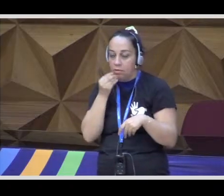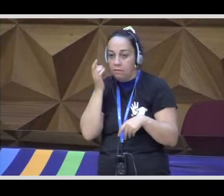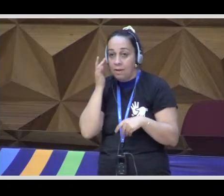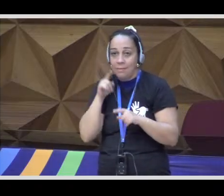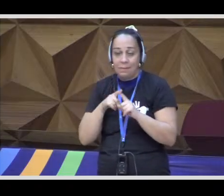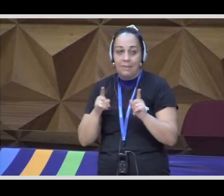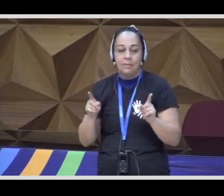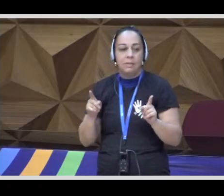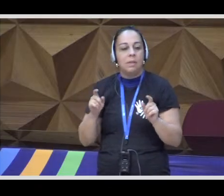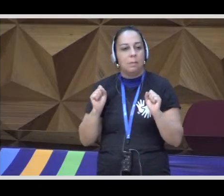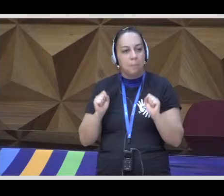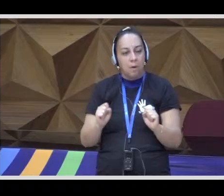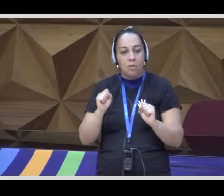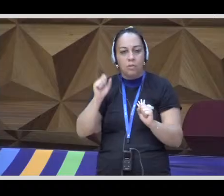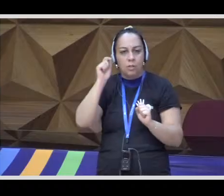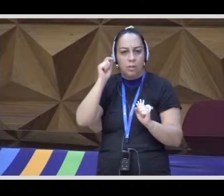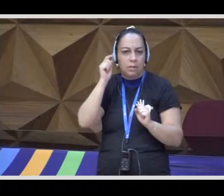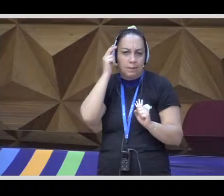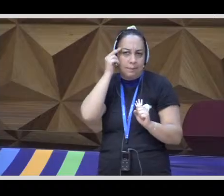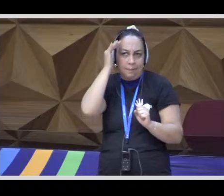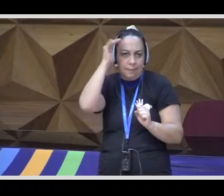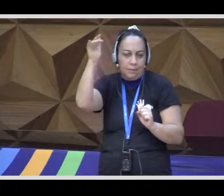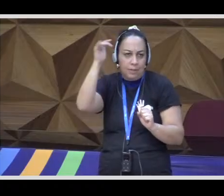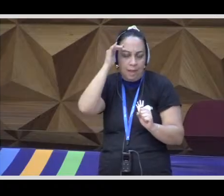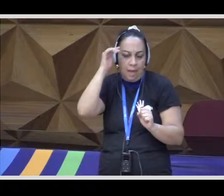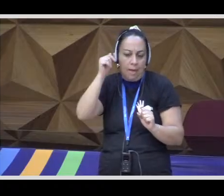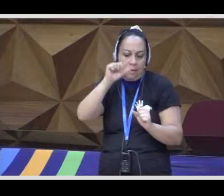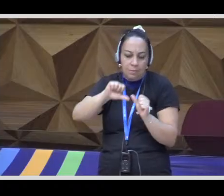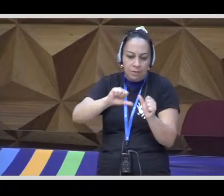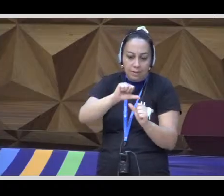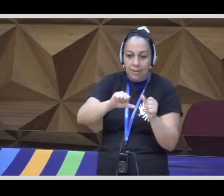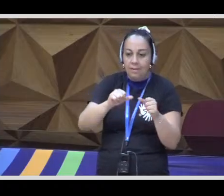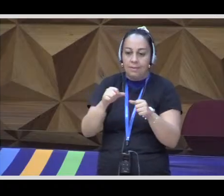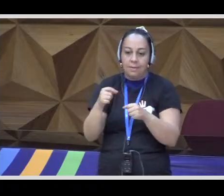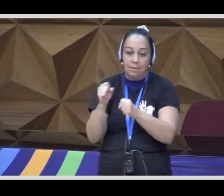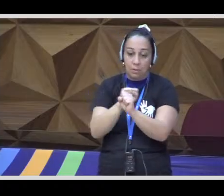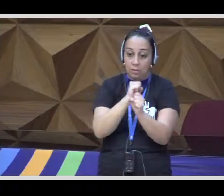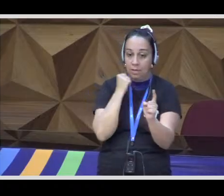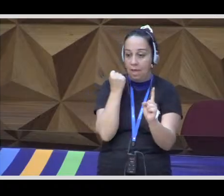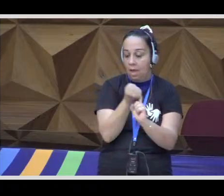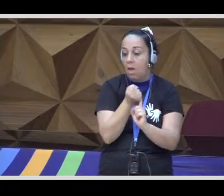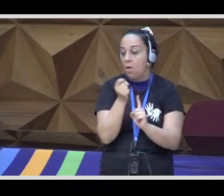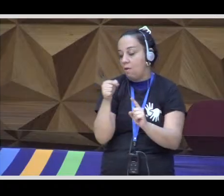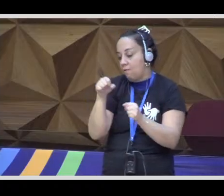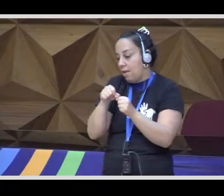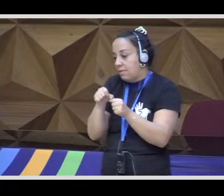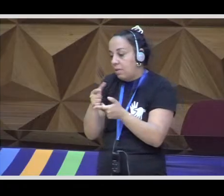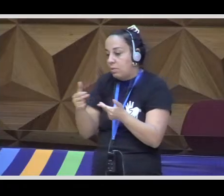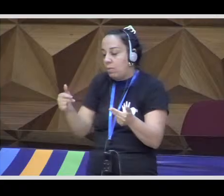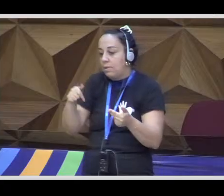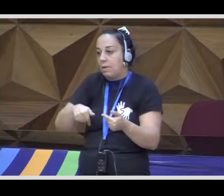in different cultures. Maybe doing some of these things in Brazil will be different to doing them in the UK.